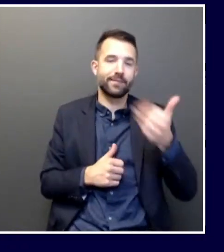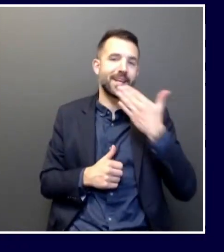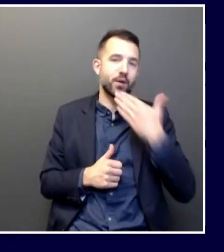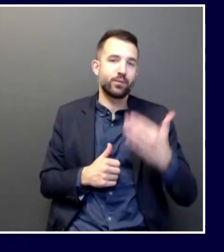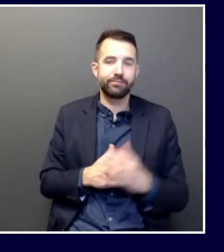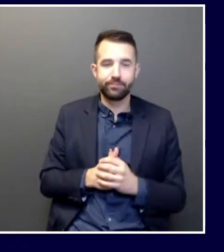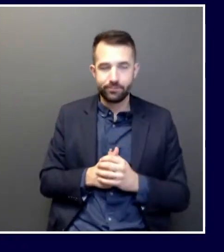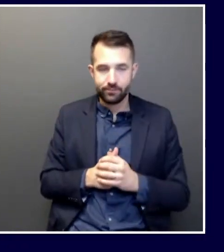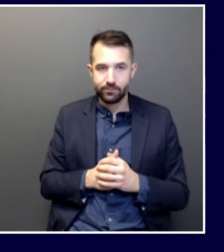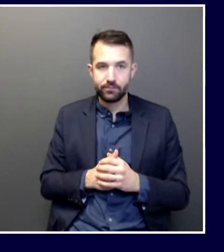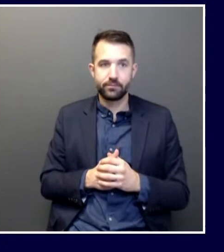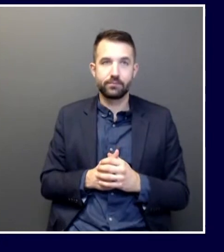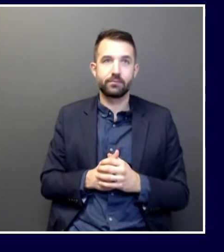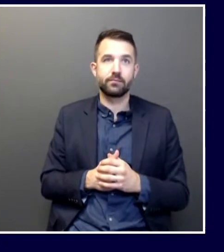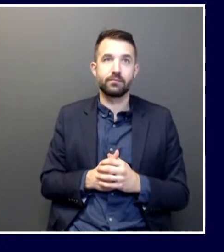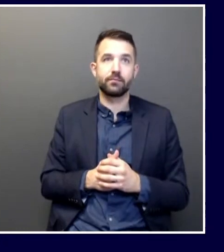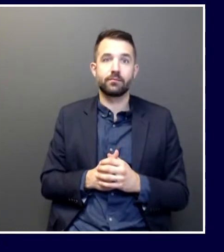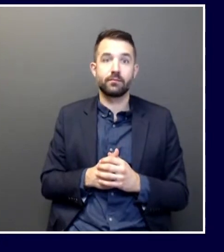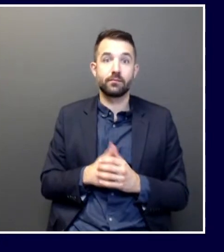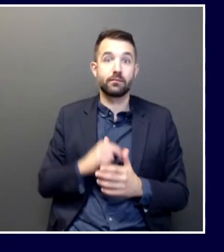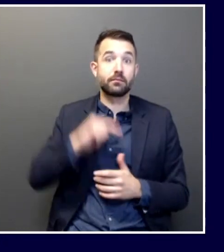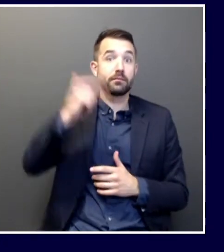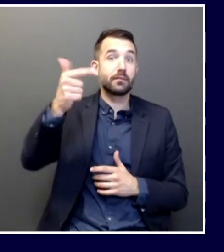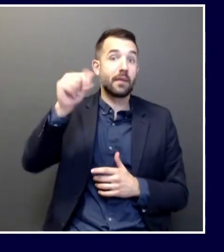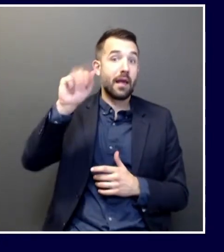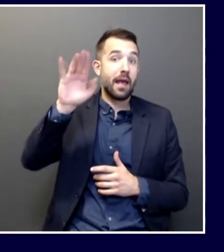Amy, let me turn back to you.